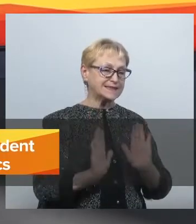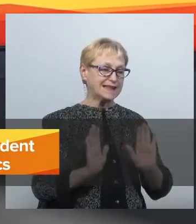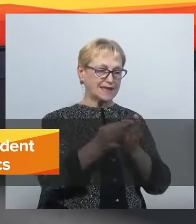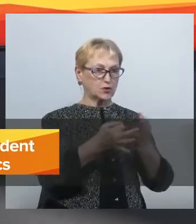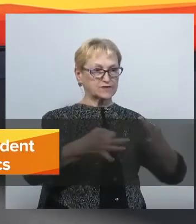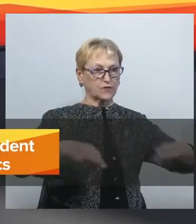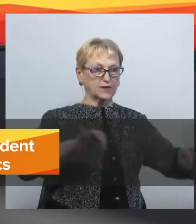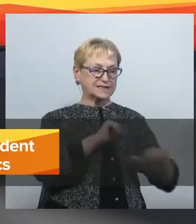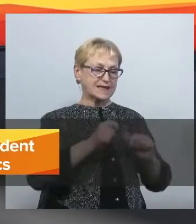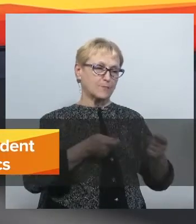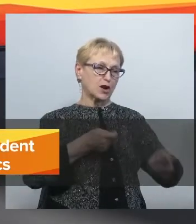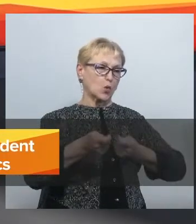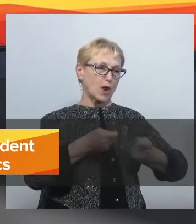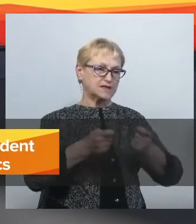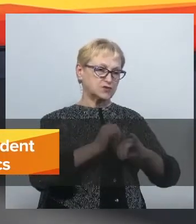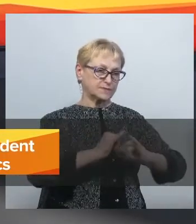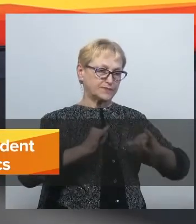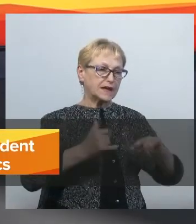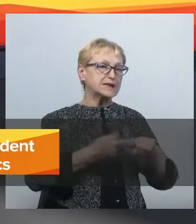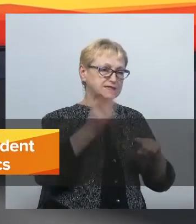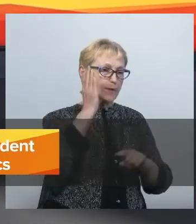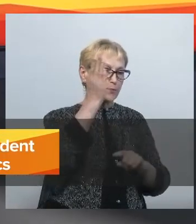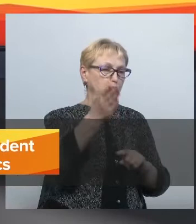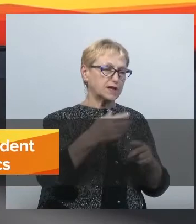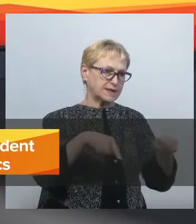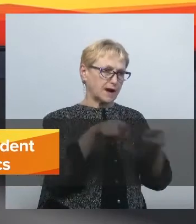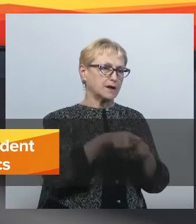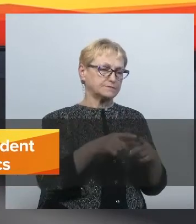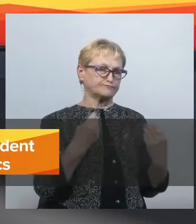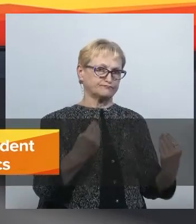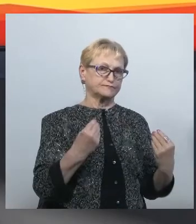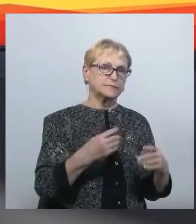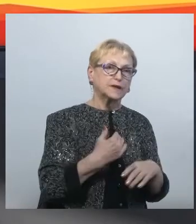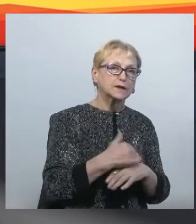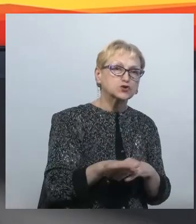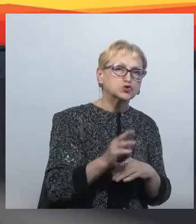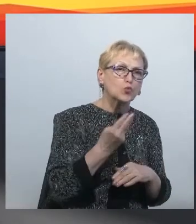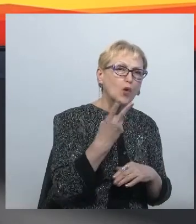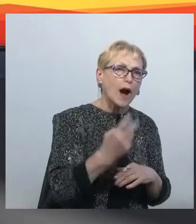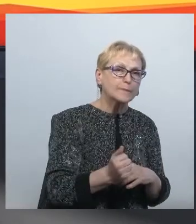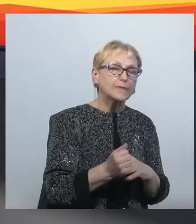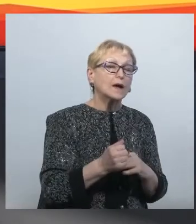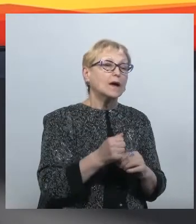our forces, because it will be all across the industry.